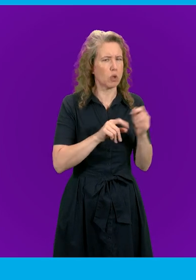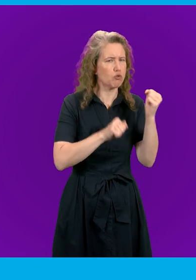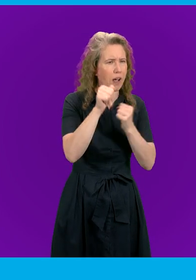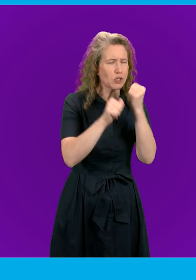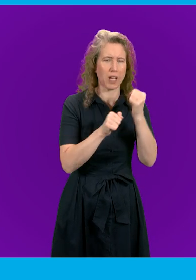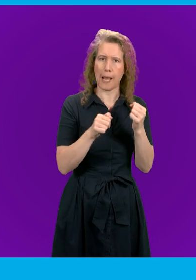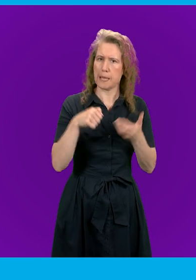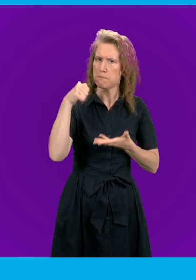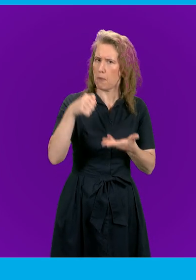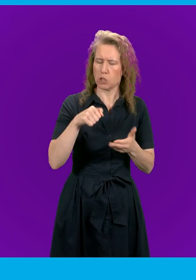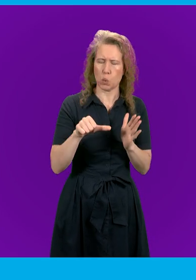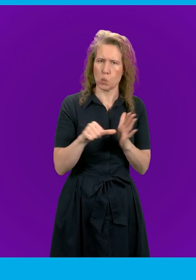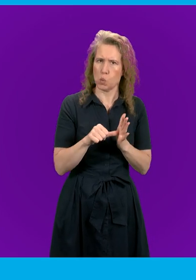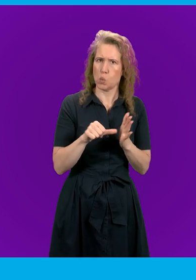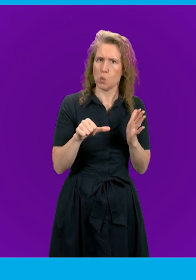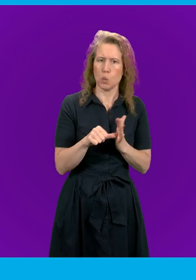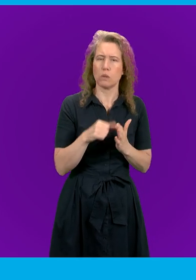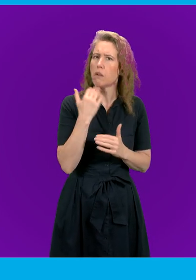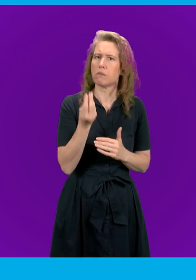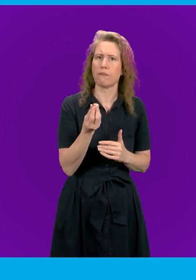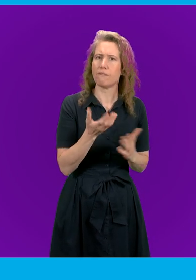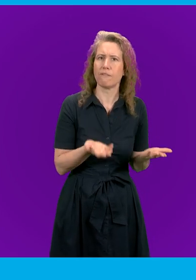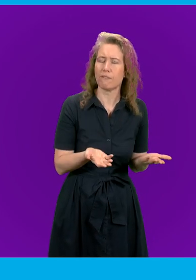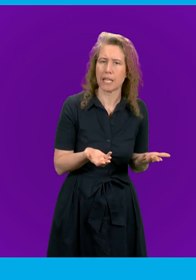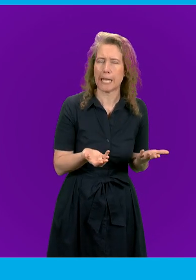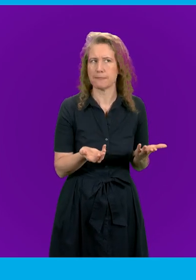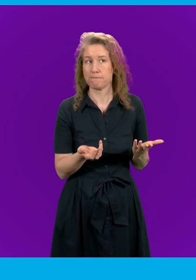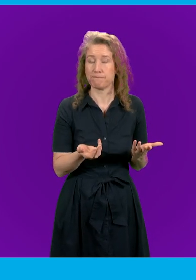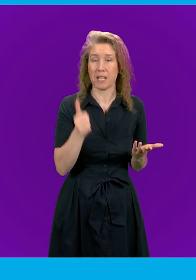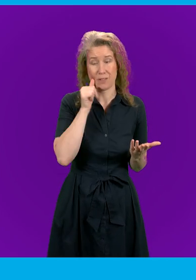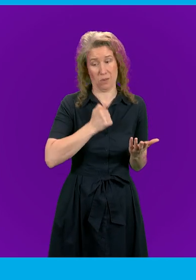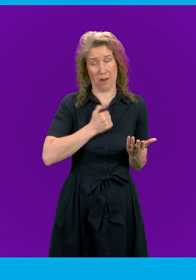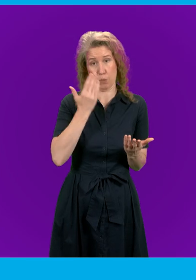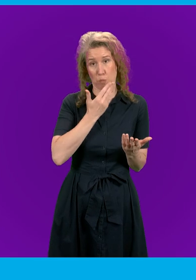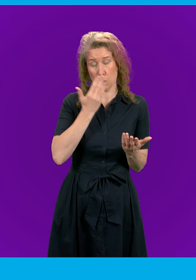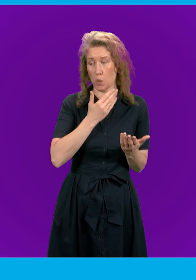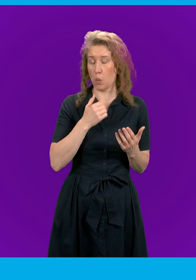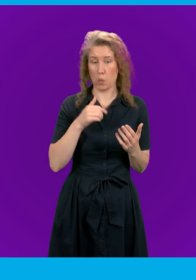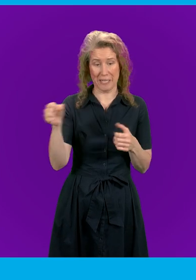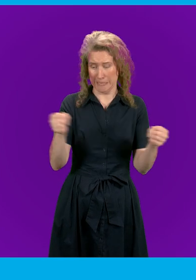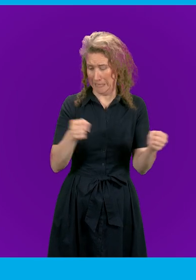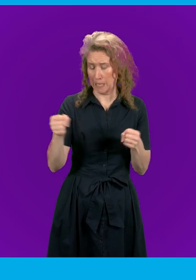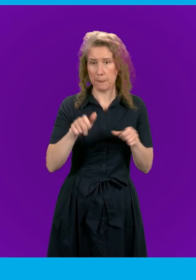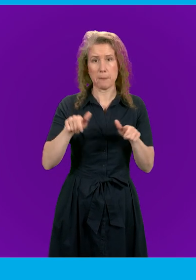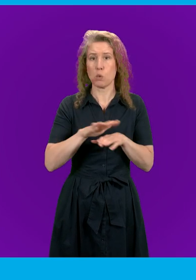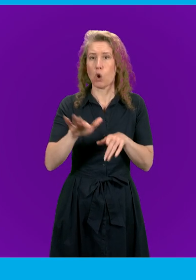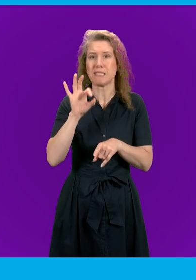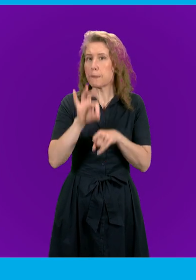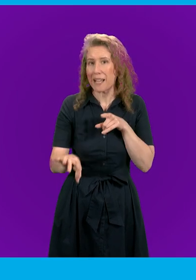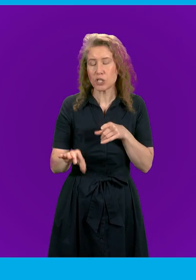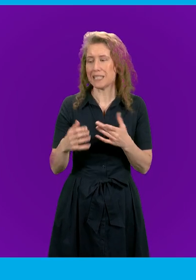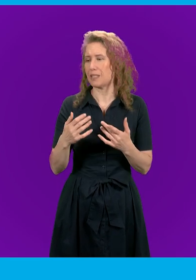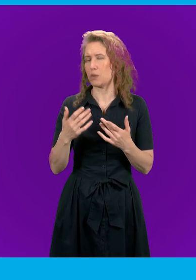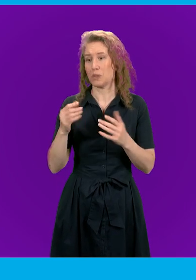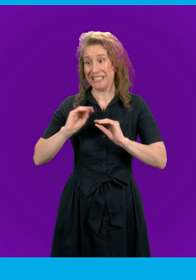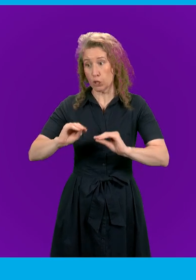so tight in a budgetary setting that we, I don't know, certainly in our school, have non-specialists, so non-pupil support teachers